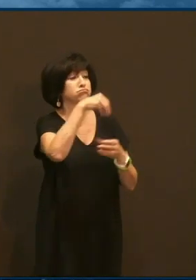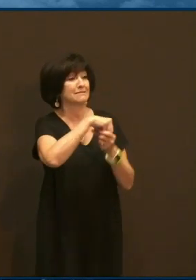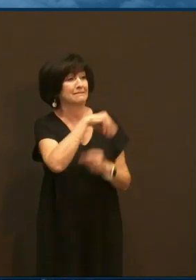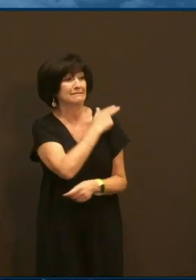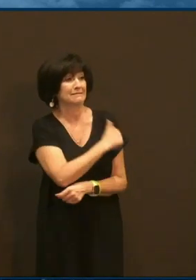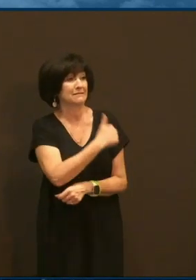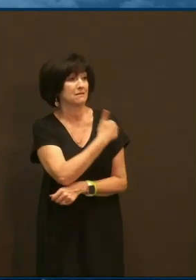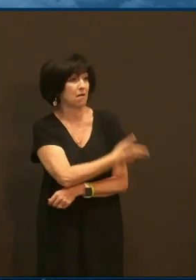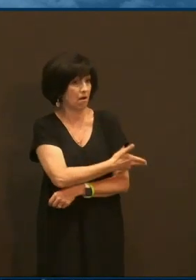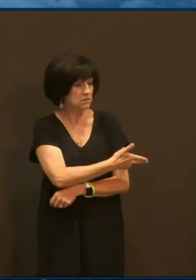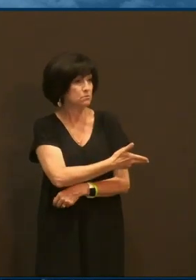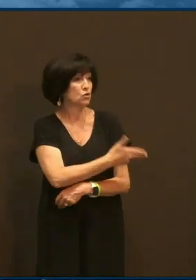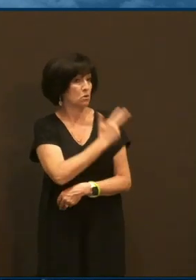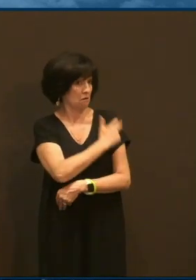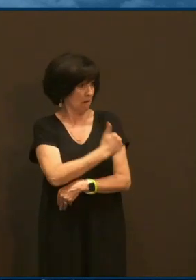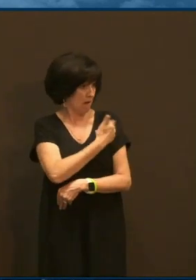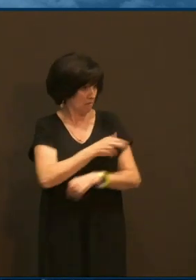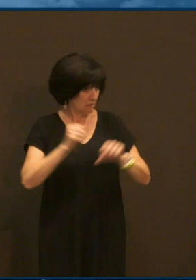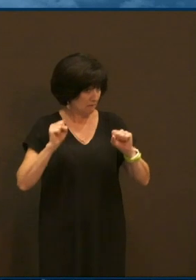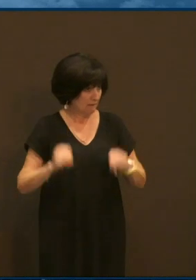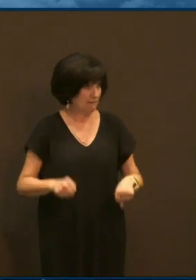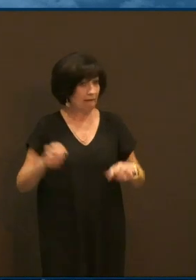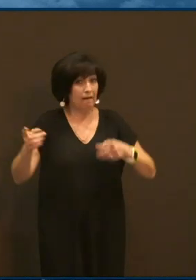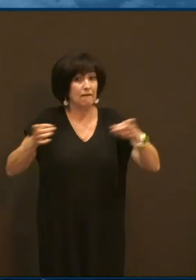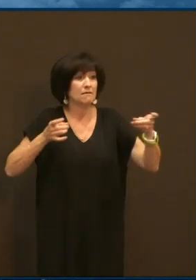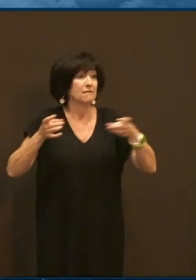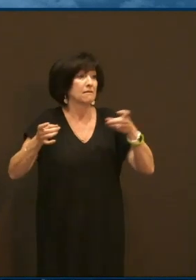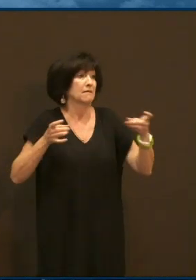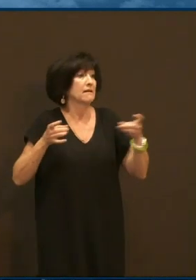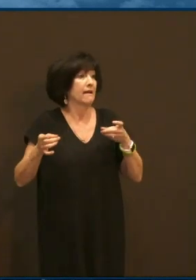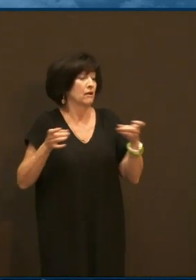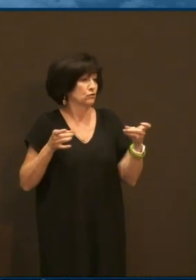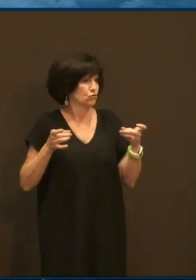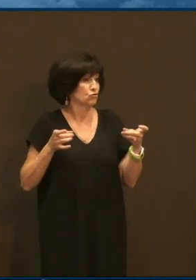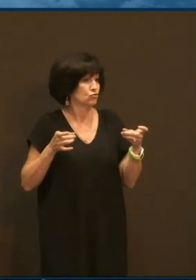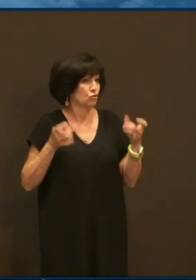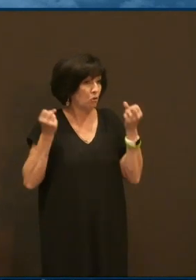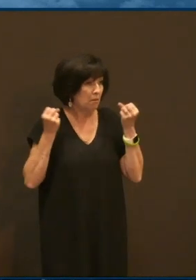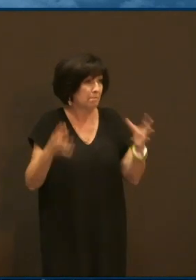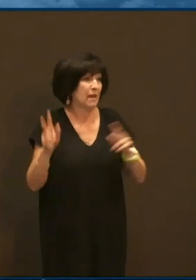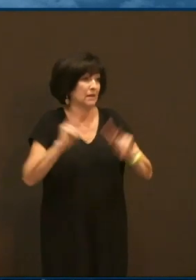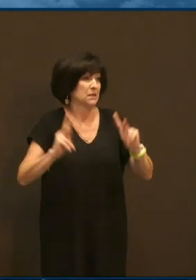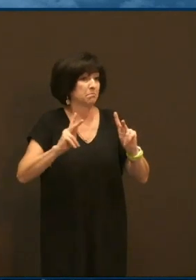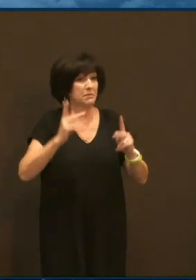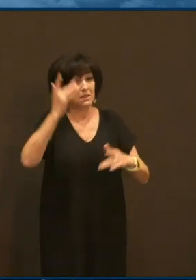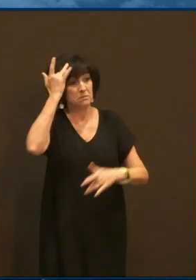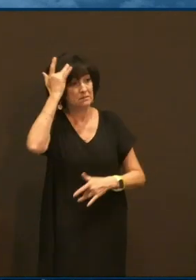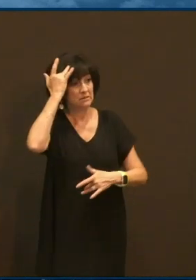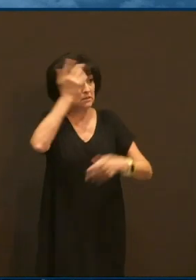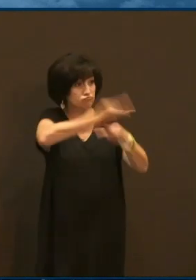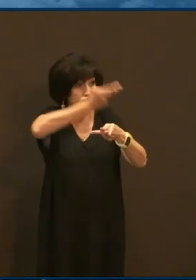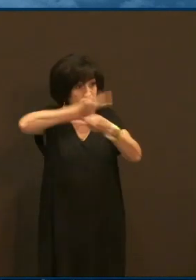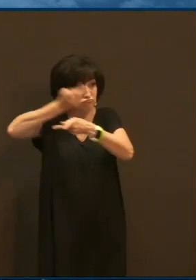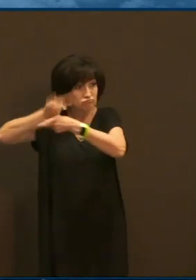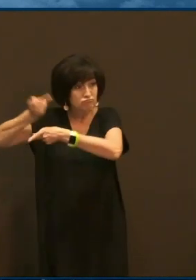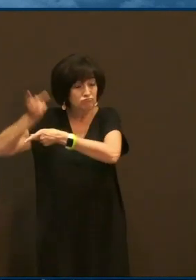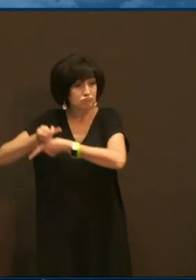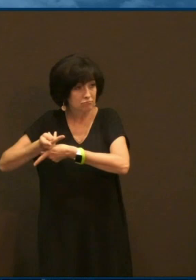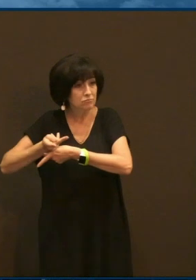I think already in the last few months of working with them, we know that they are